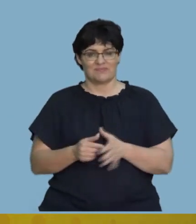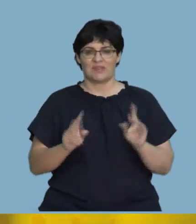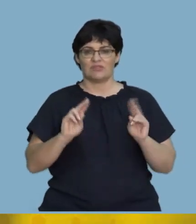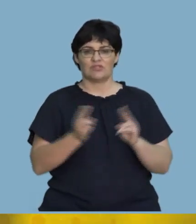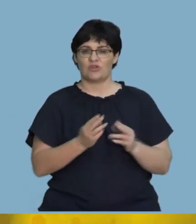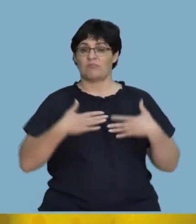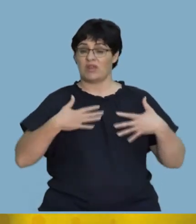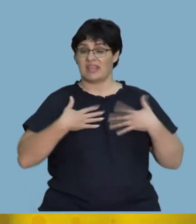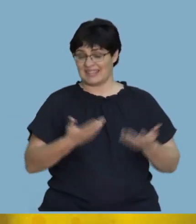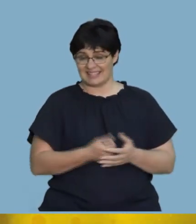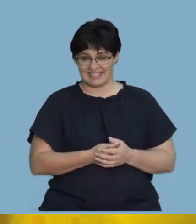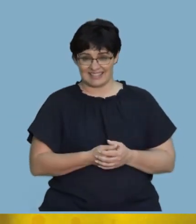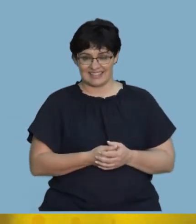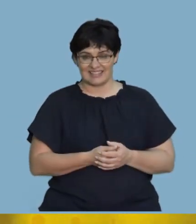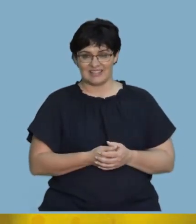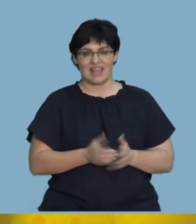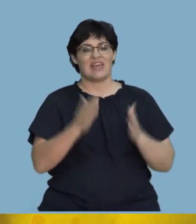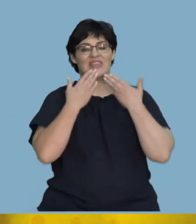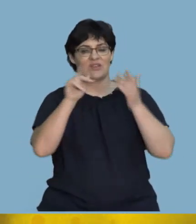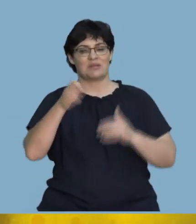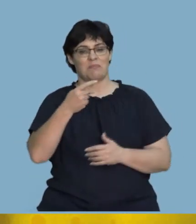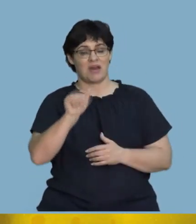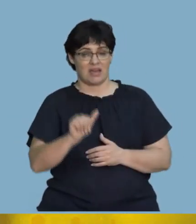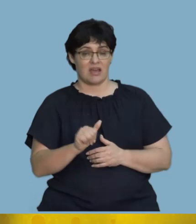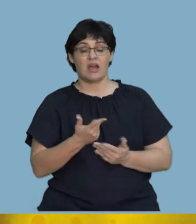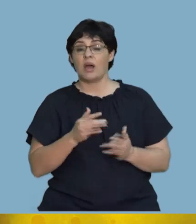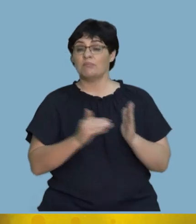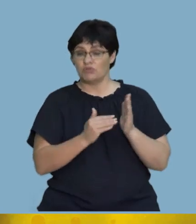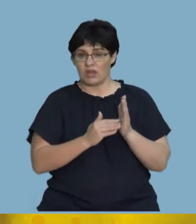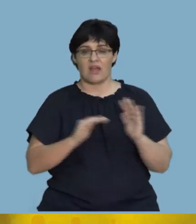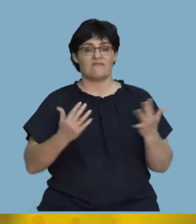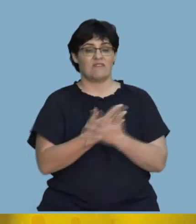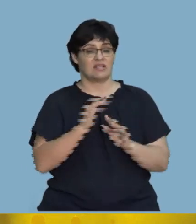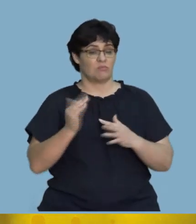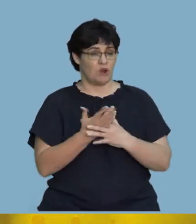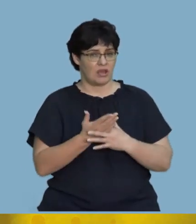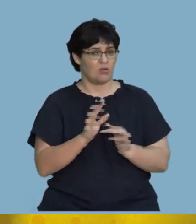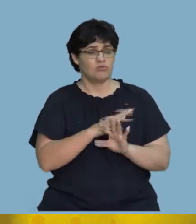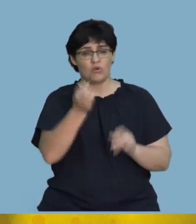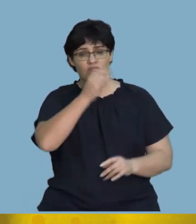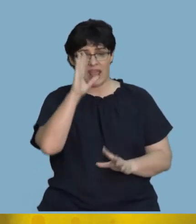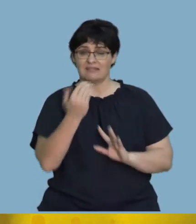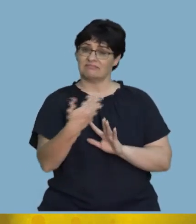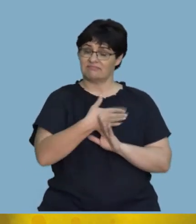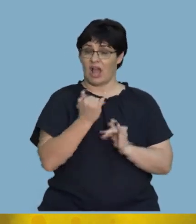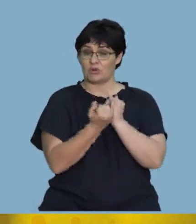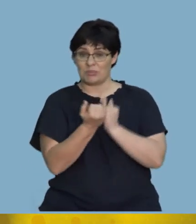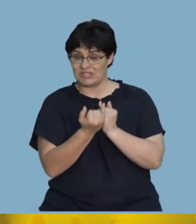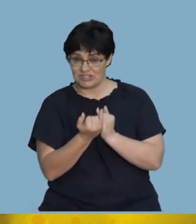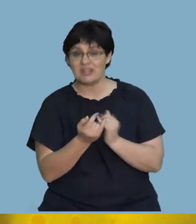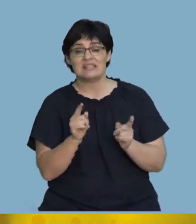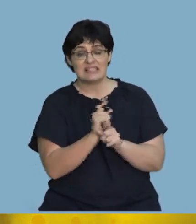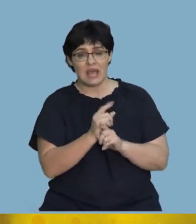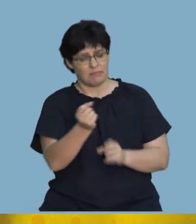you. Thank you, Themba. Matrix, we are going to take a quick break. Please don't forget to enter the competition, as well as send us any questions